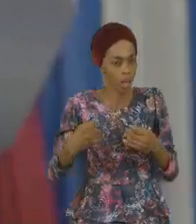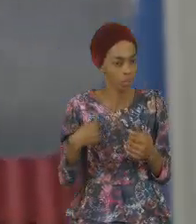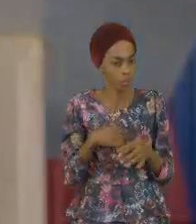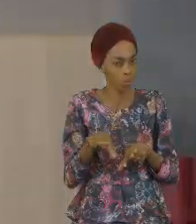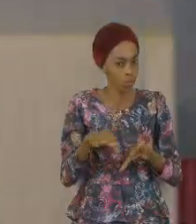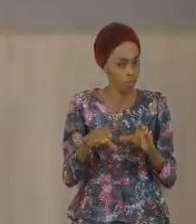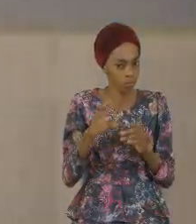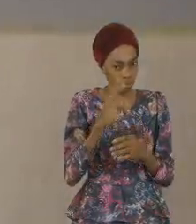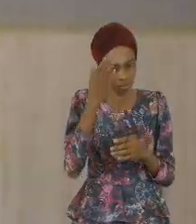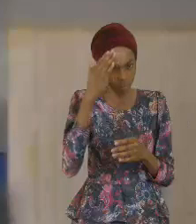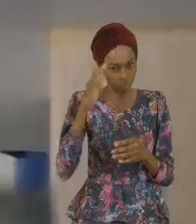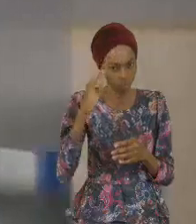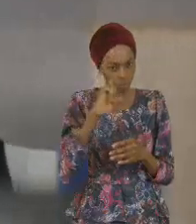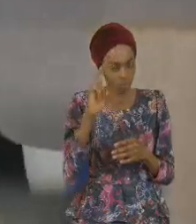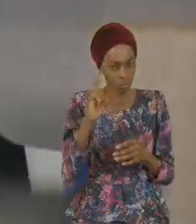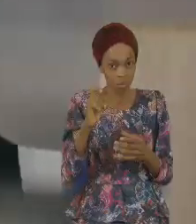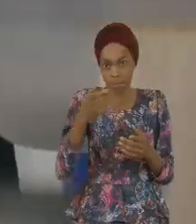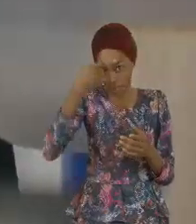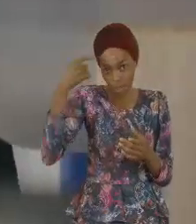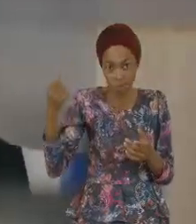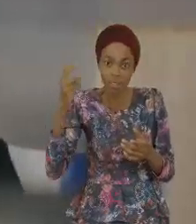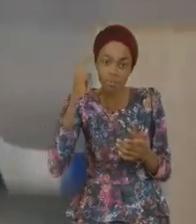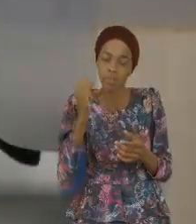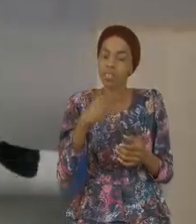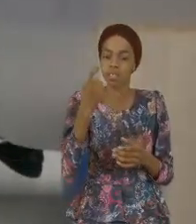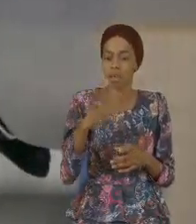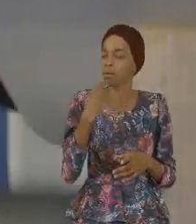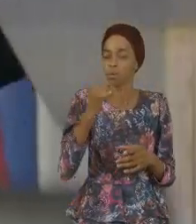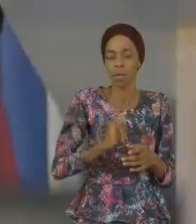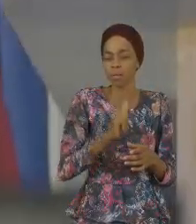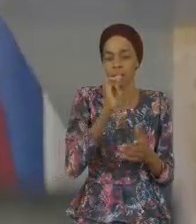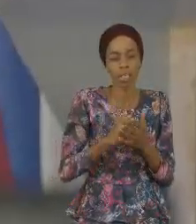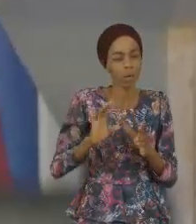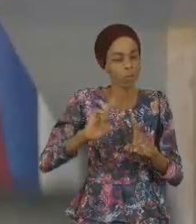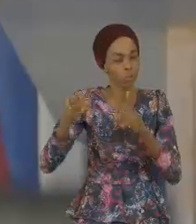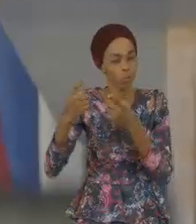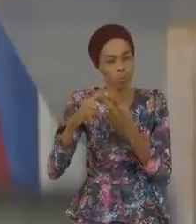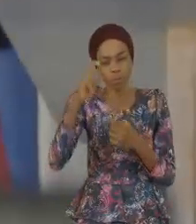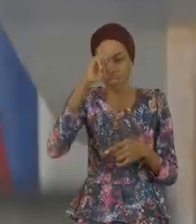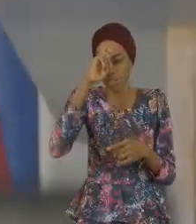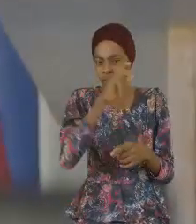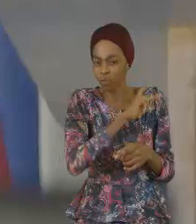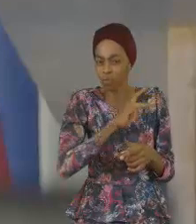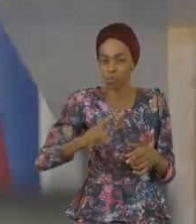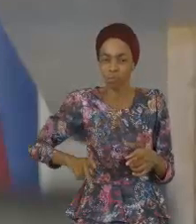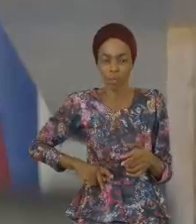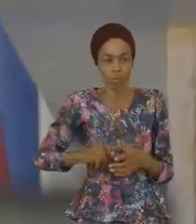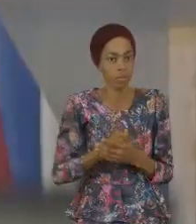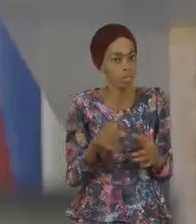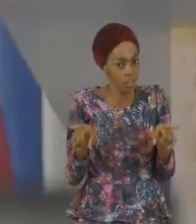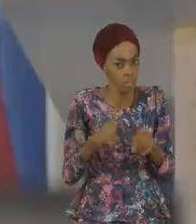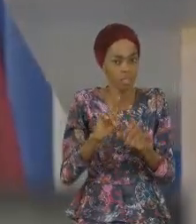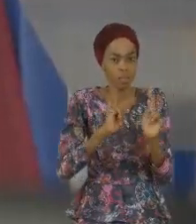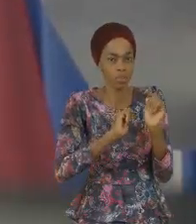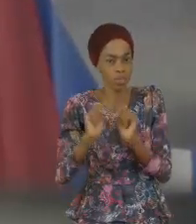Because he said, who am I that I should go to Pharaoh? And the same thing transferred to you today. It